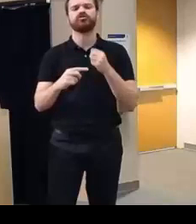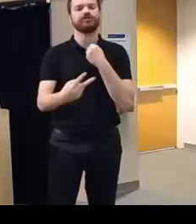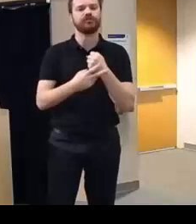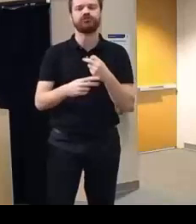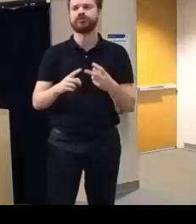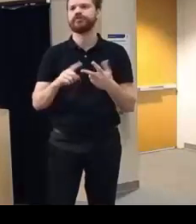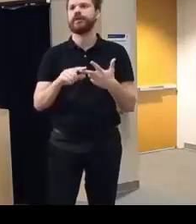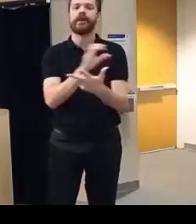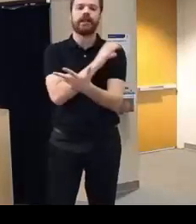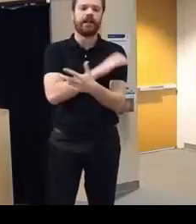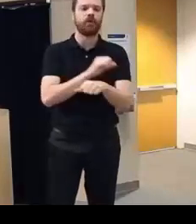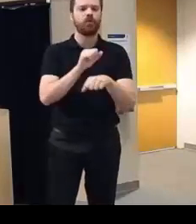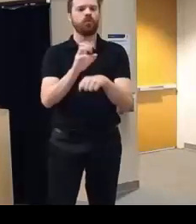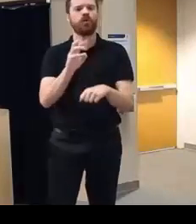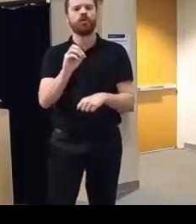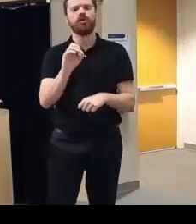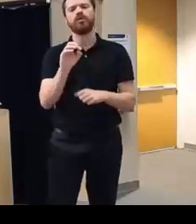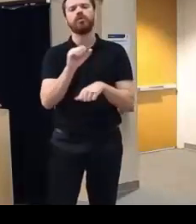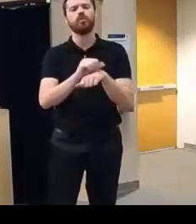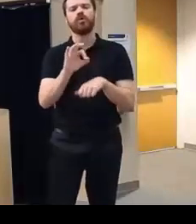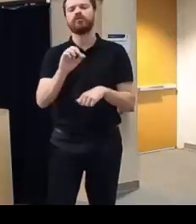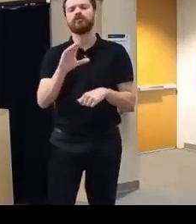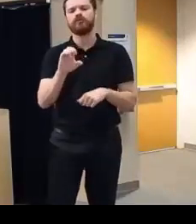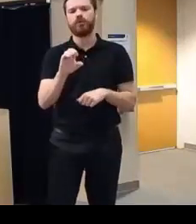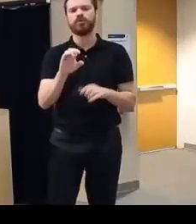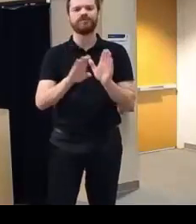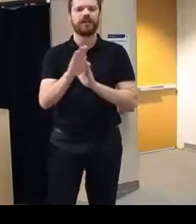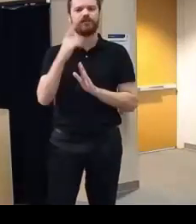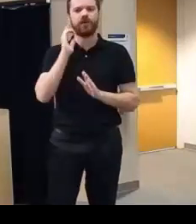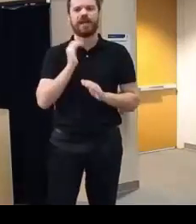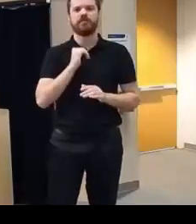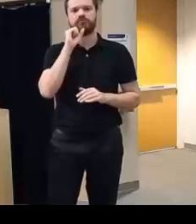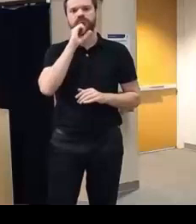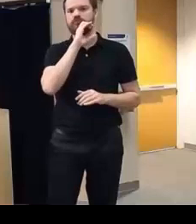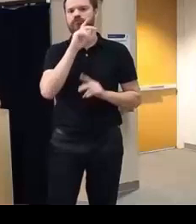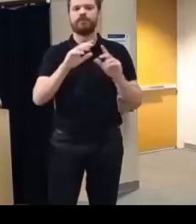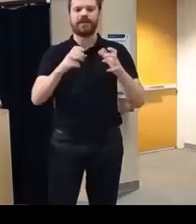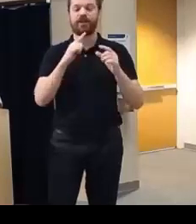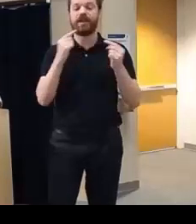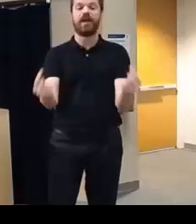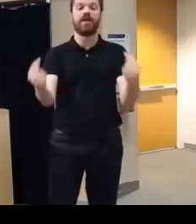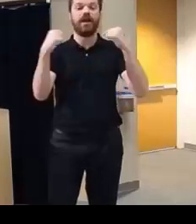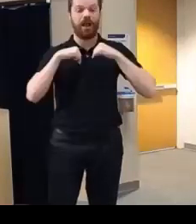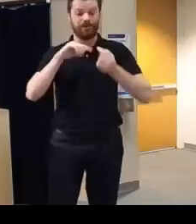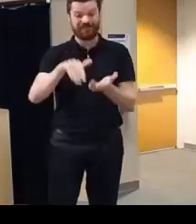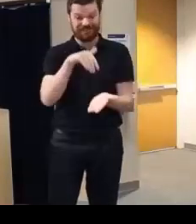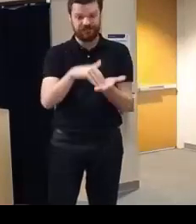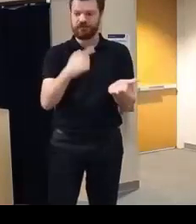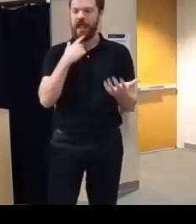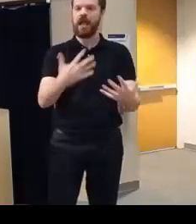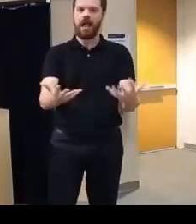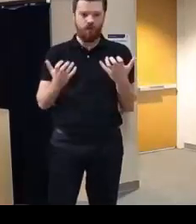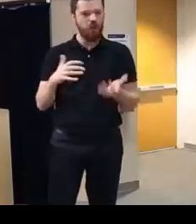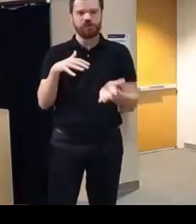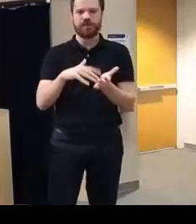retention or clinical workforce development for the future of our aging population, to come to our center and say, I want to do something